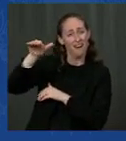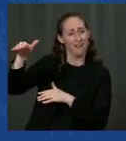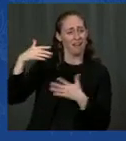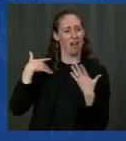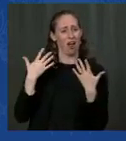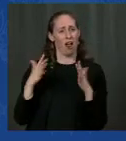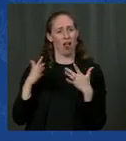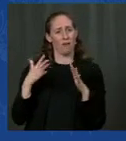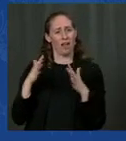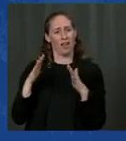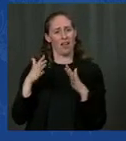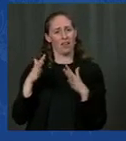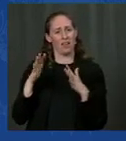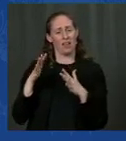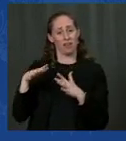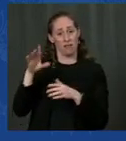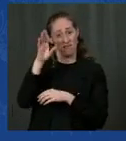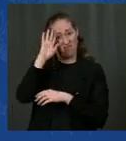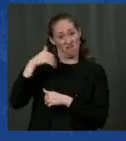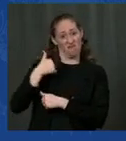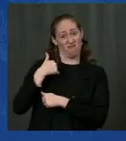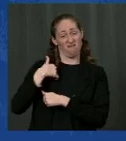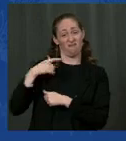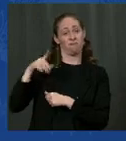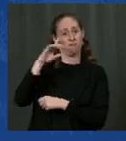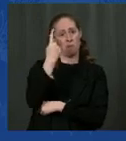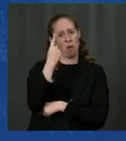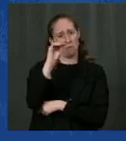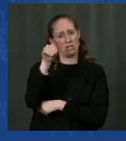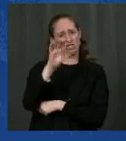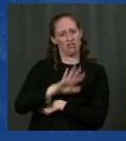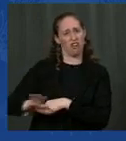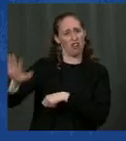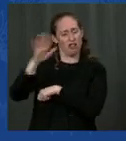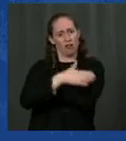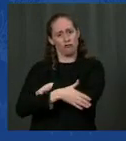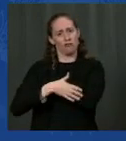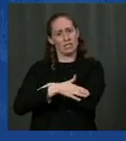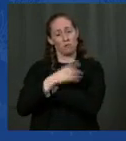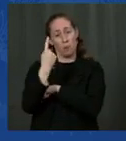on, willing to put their lives on the line in defense of our nation.